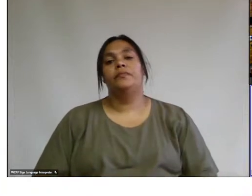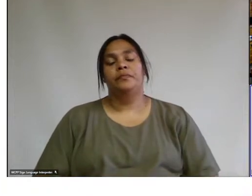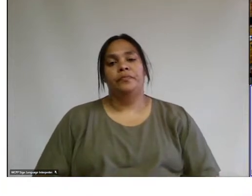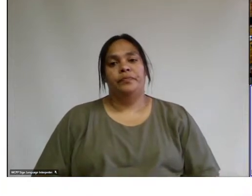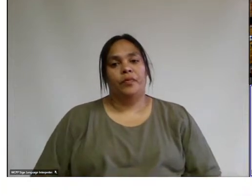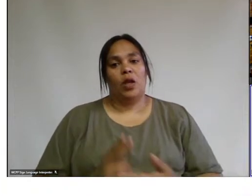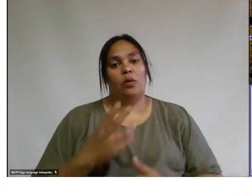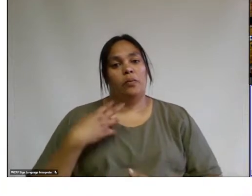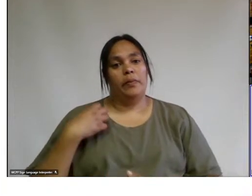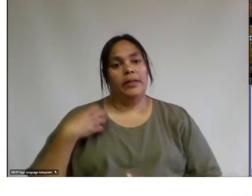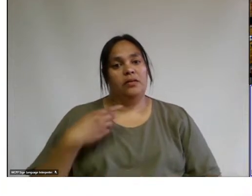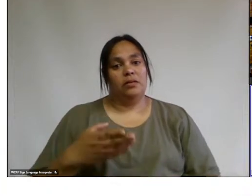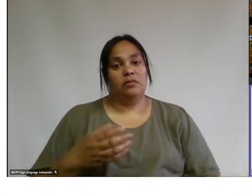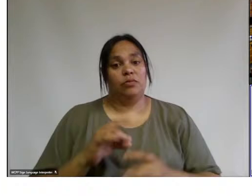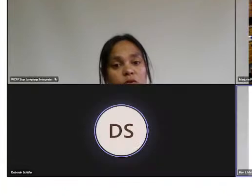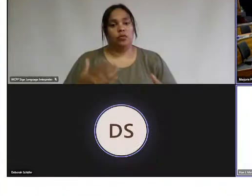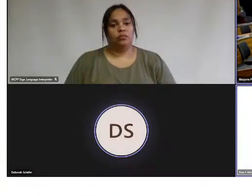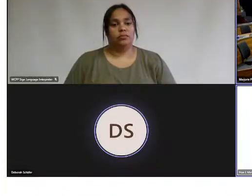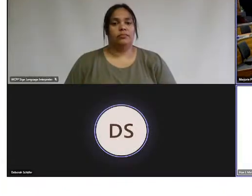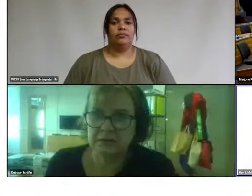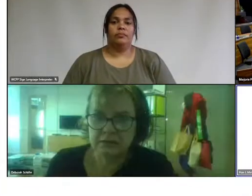Honorable Minister.